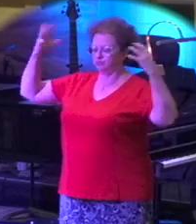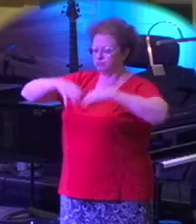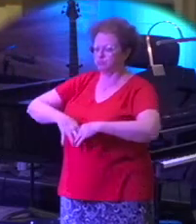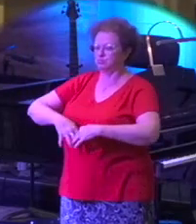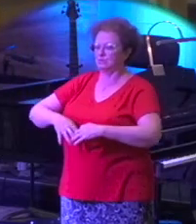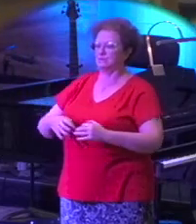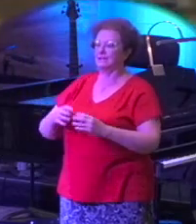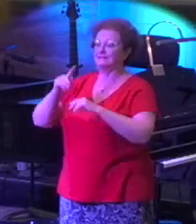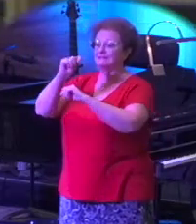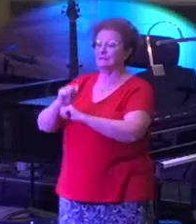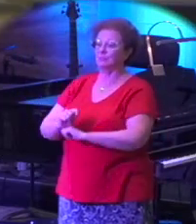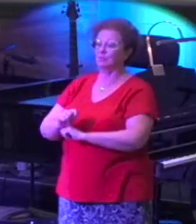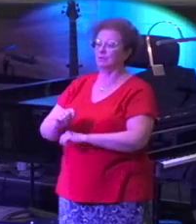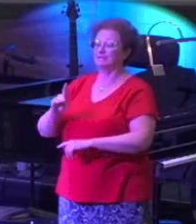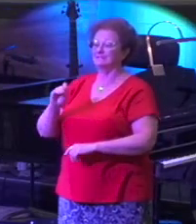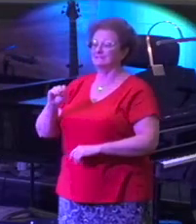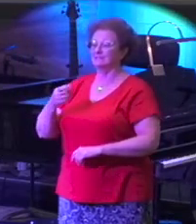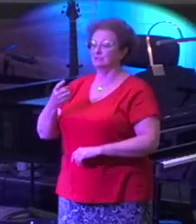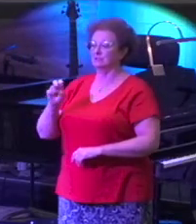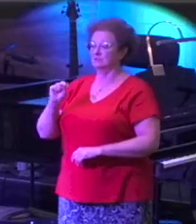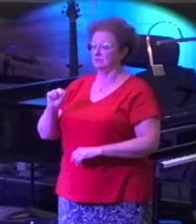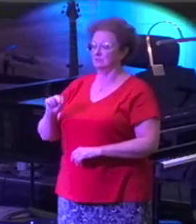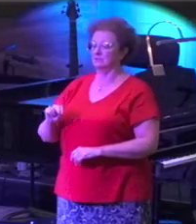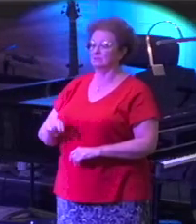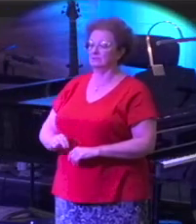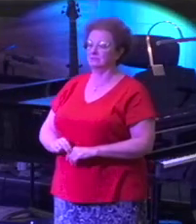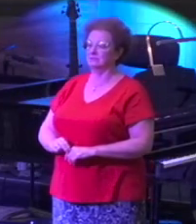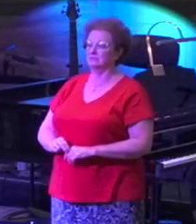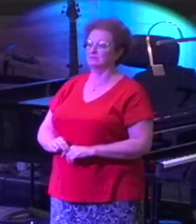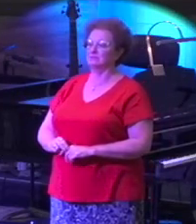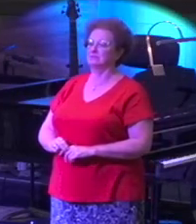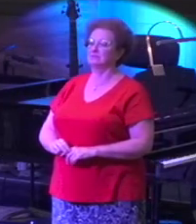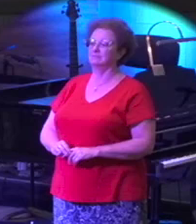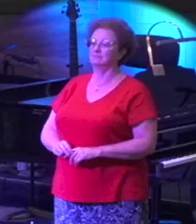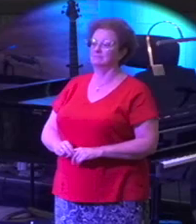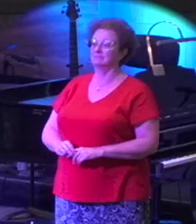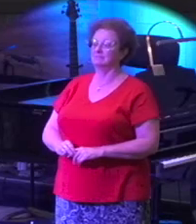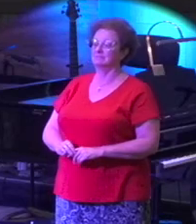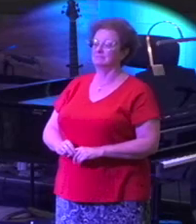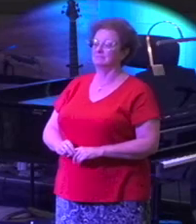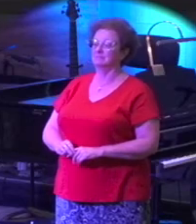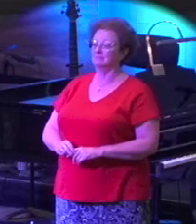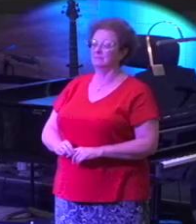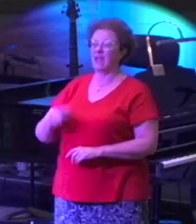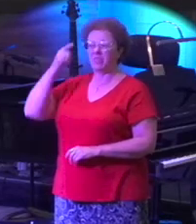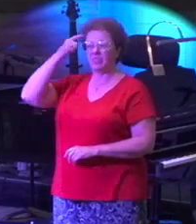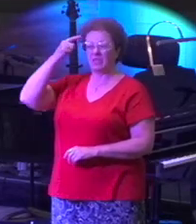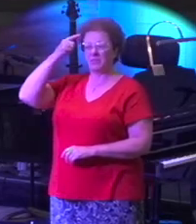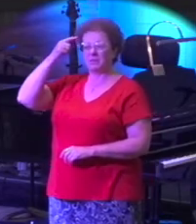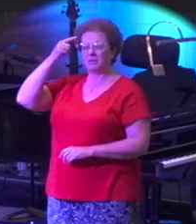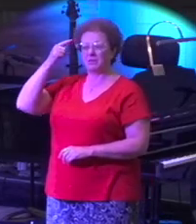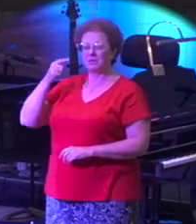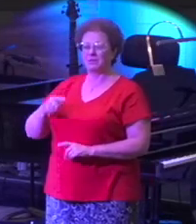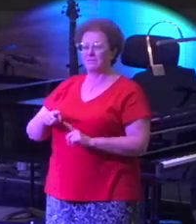Dagon. Isn't that nuts? And they all got squashed. Like jelly, totally gross. So they were thinking, if a man came